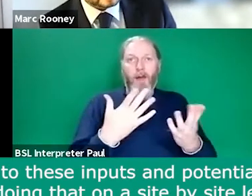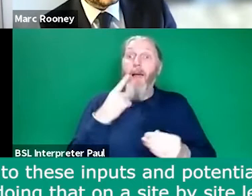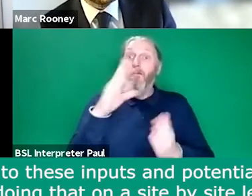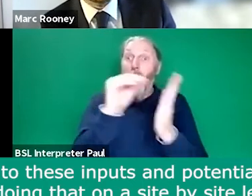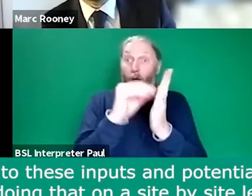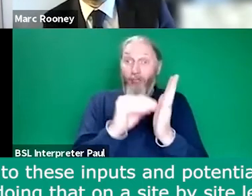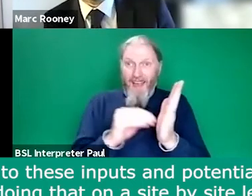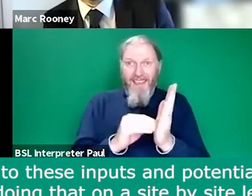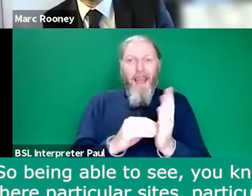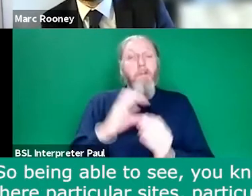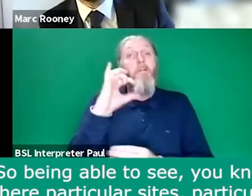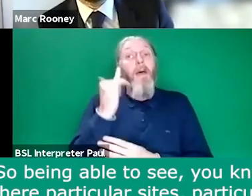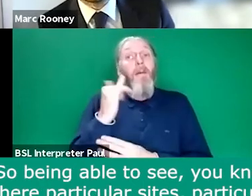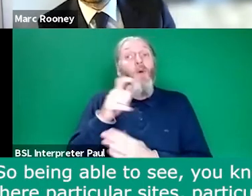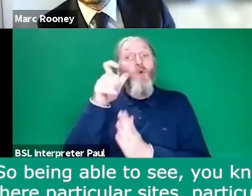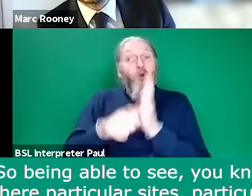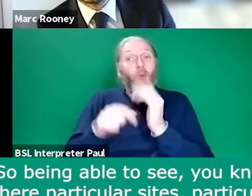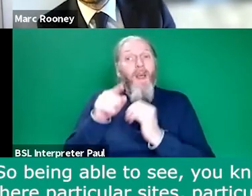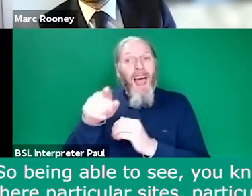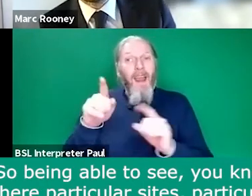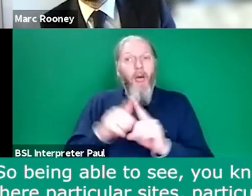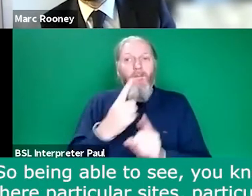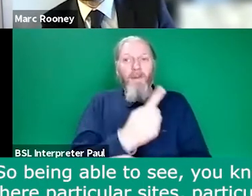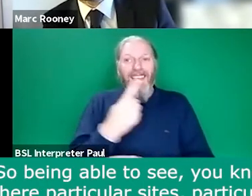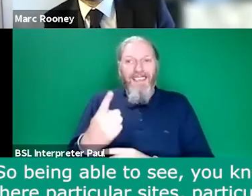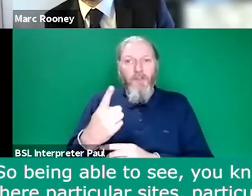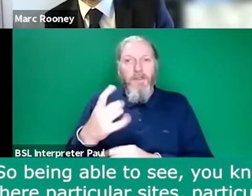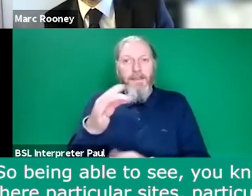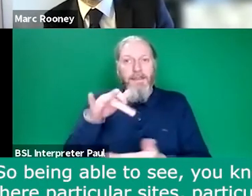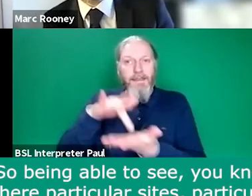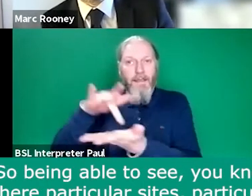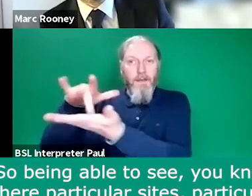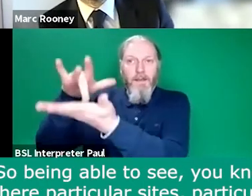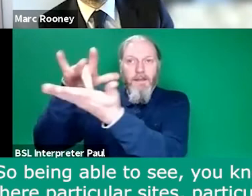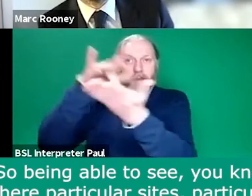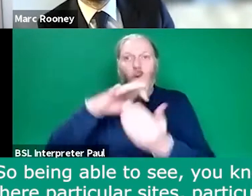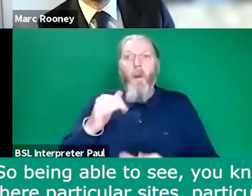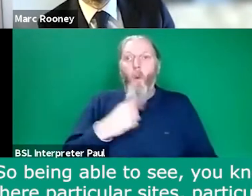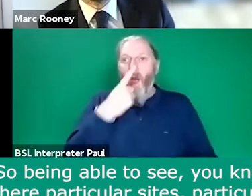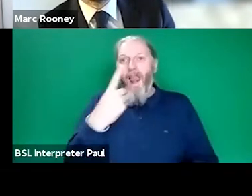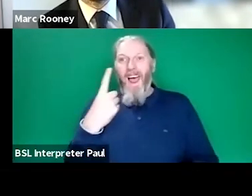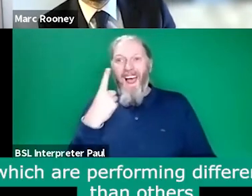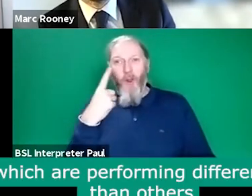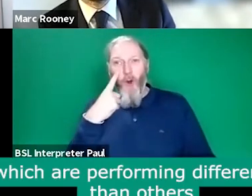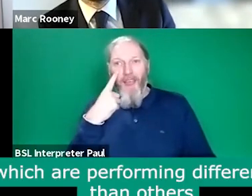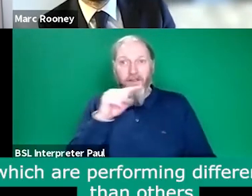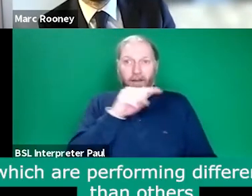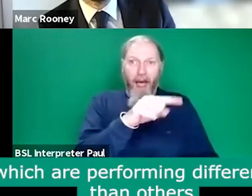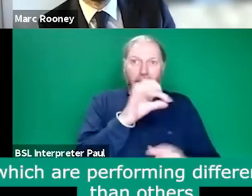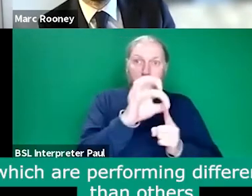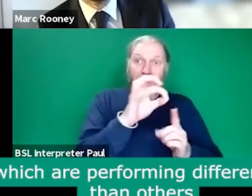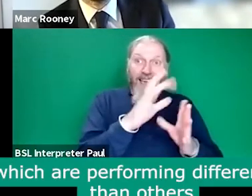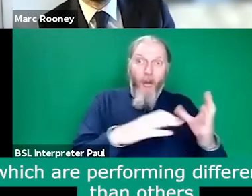doing that on a site-by-site level. So being able to see, you know, are there particular sites, particular hubs which